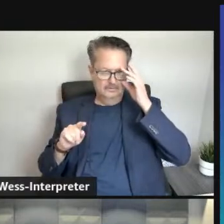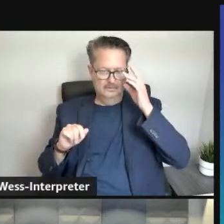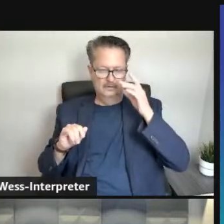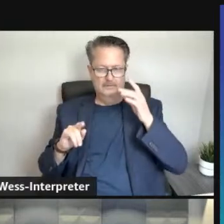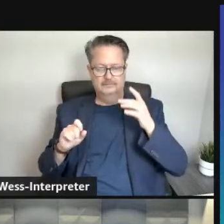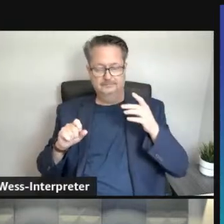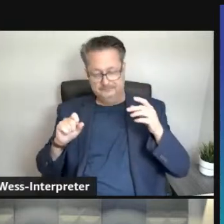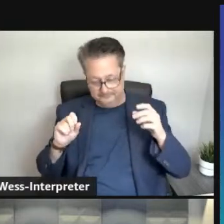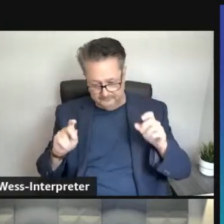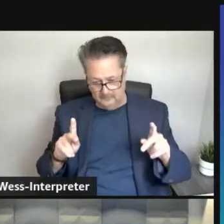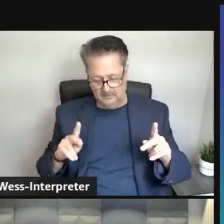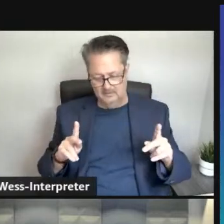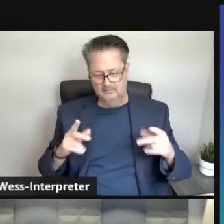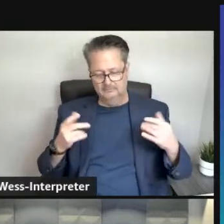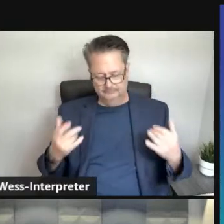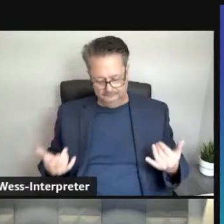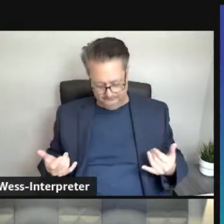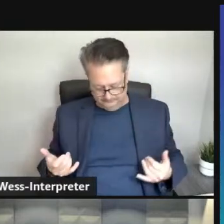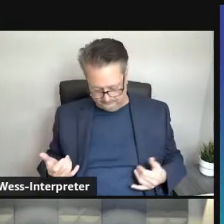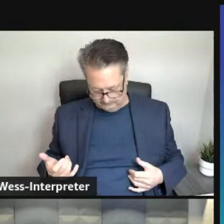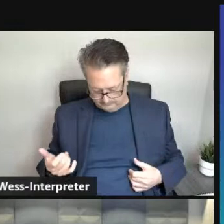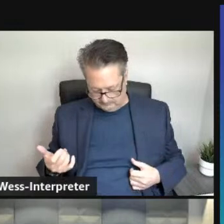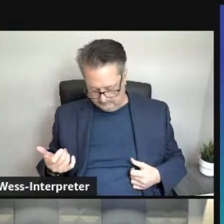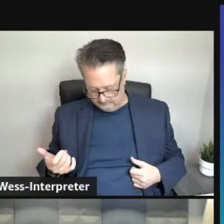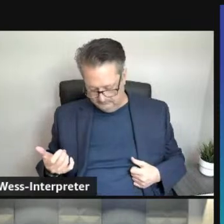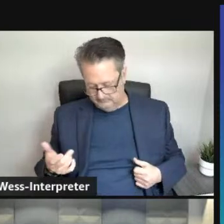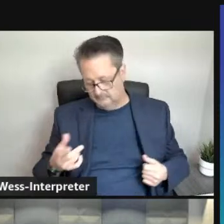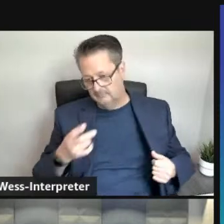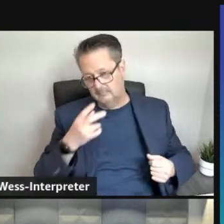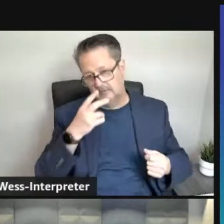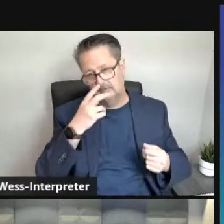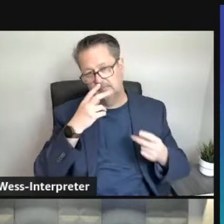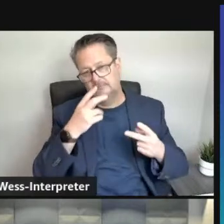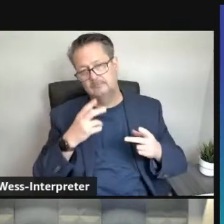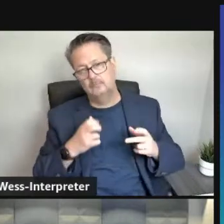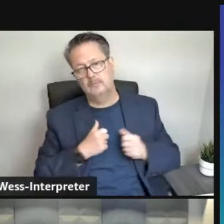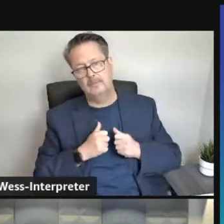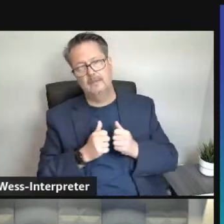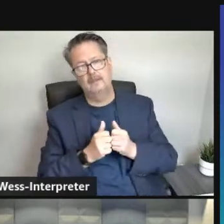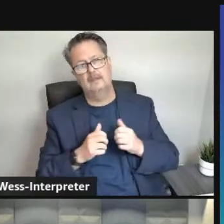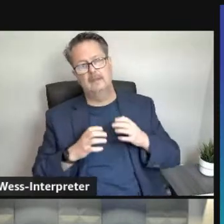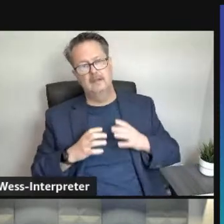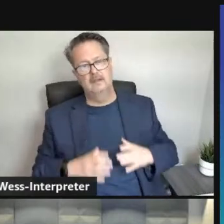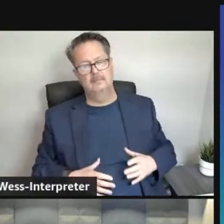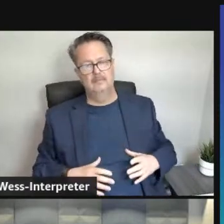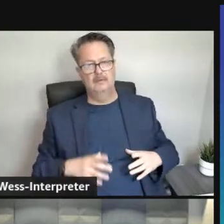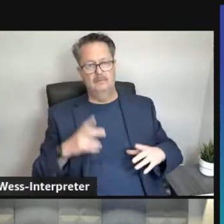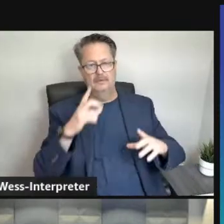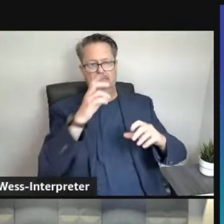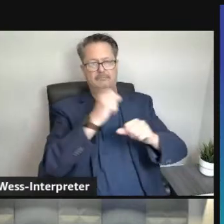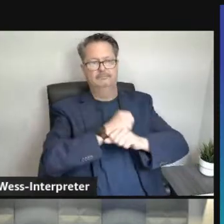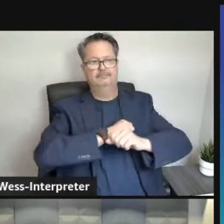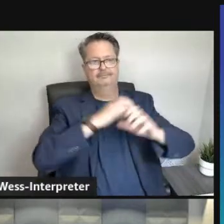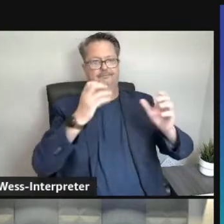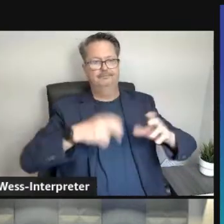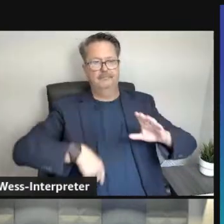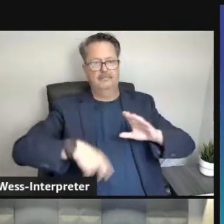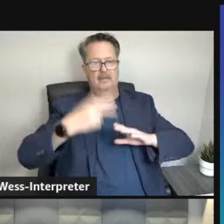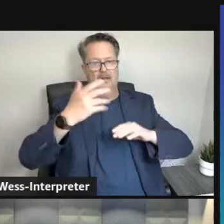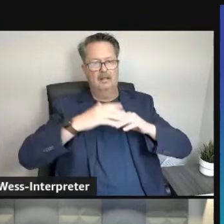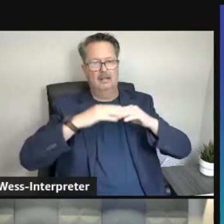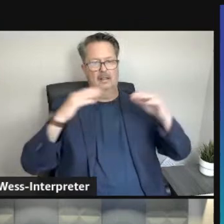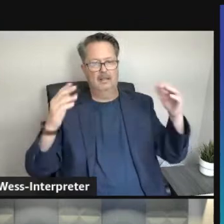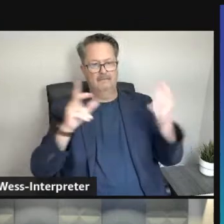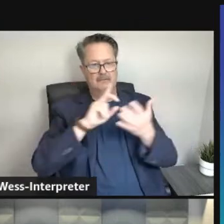Okay, so after the investigation and work with our customer, we came to this high-level design to meet the new